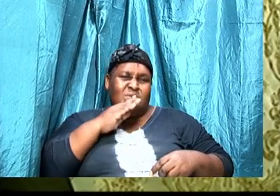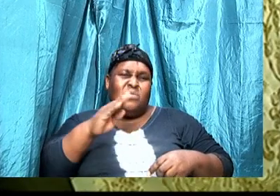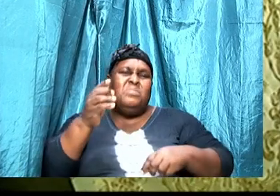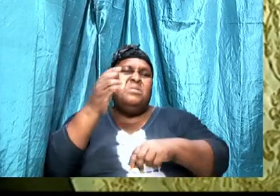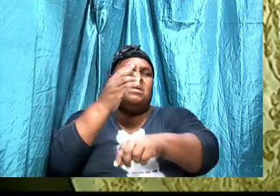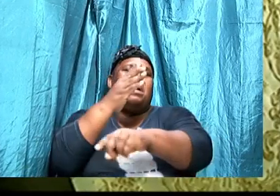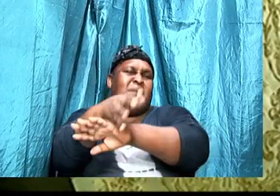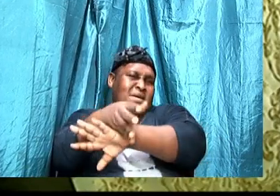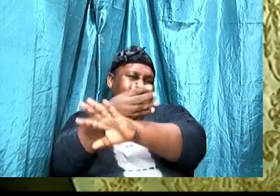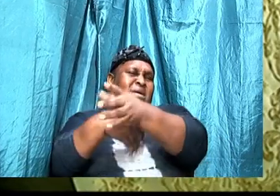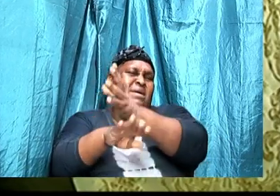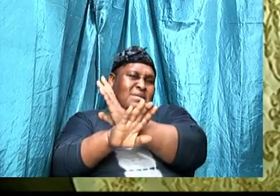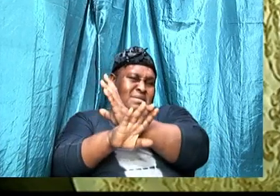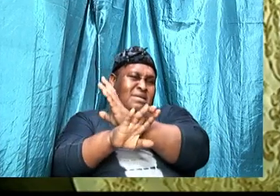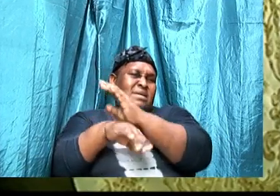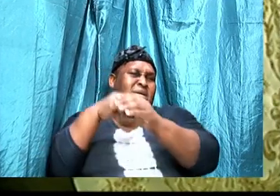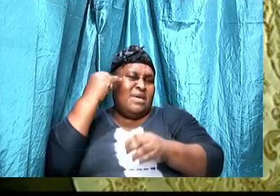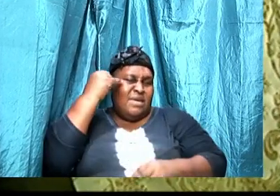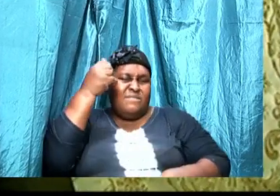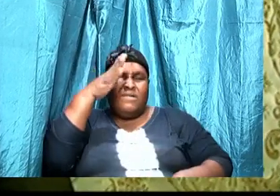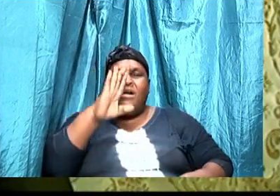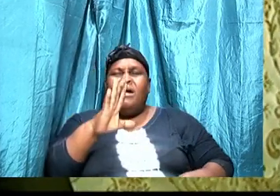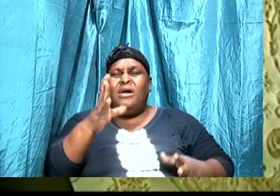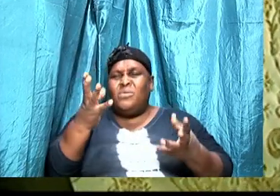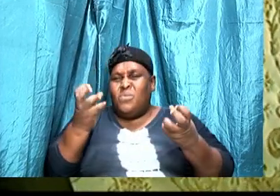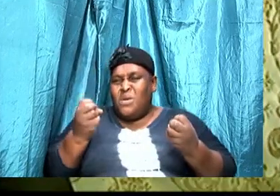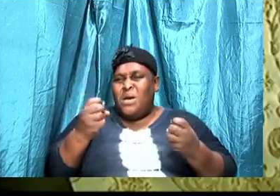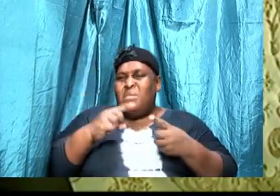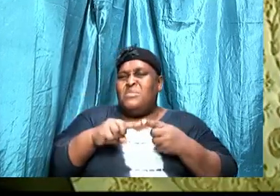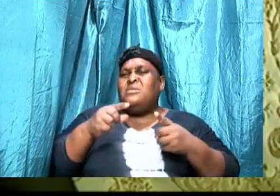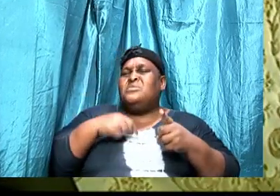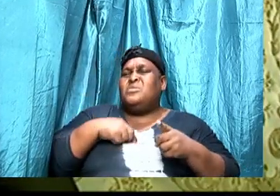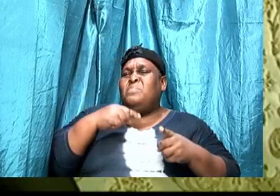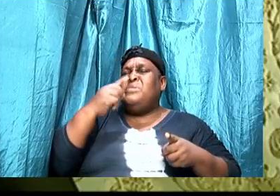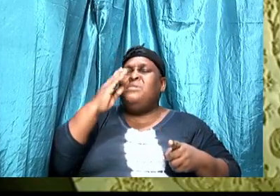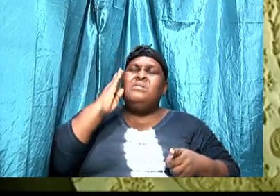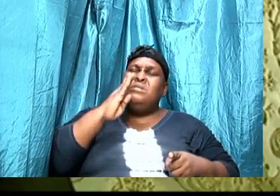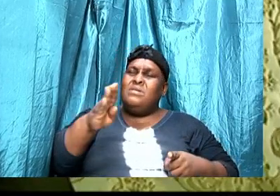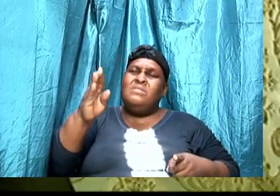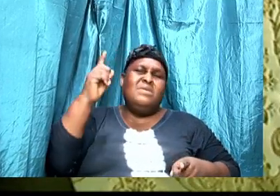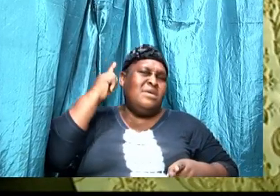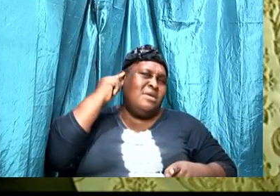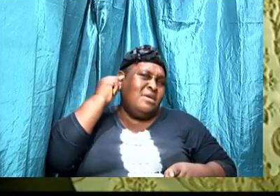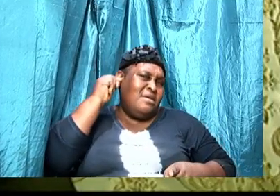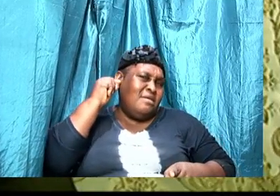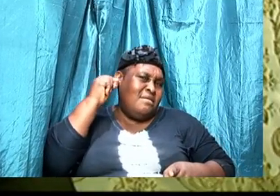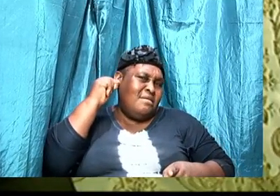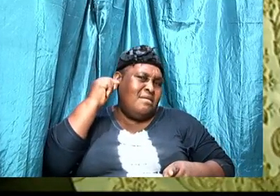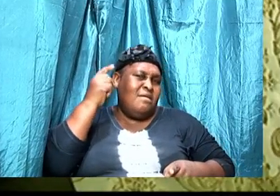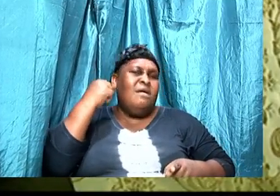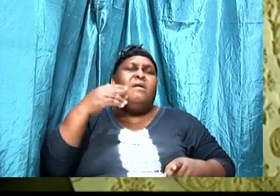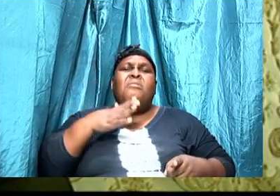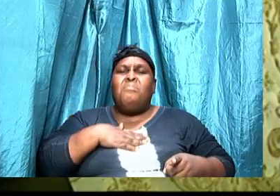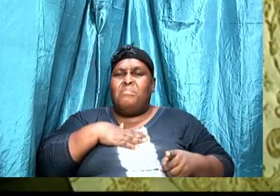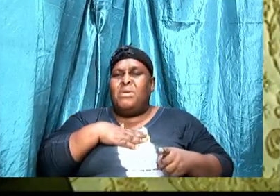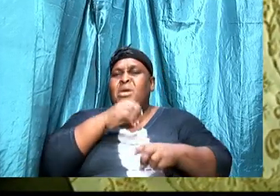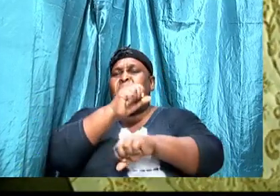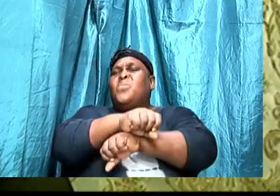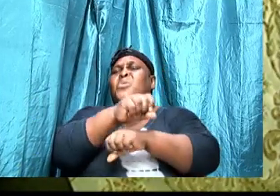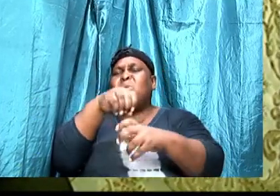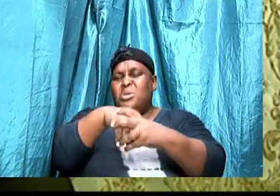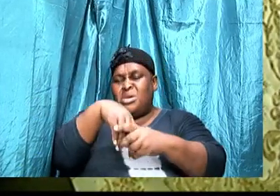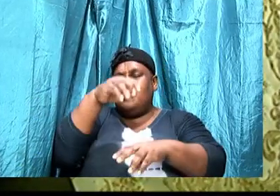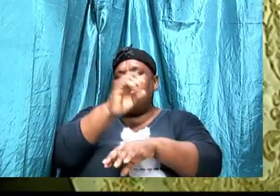an arm if God wants me to be the ear. Because my role in the church